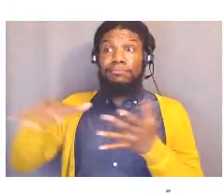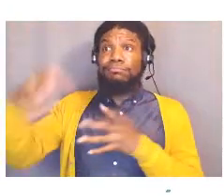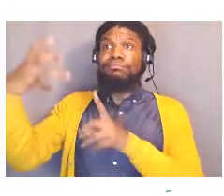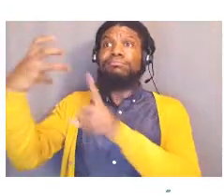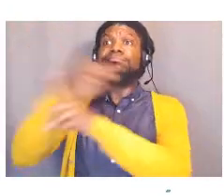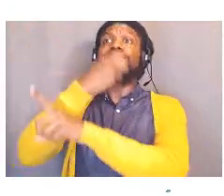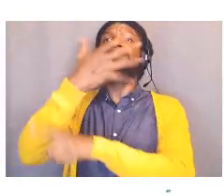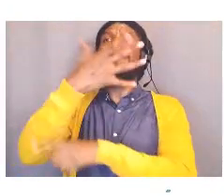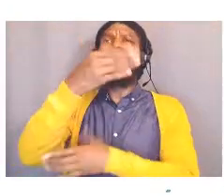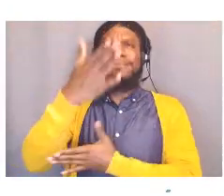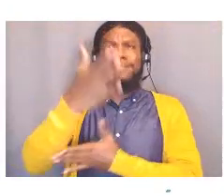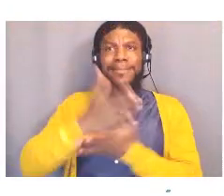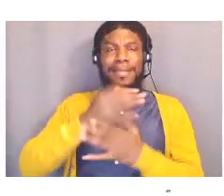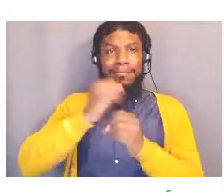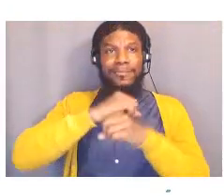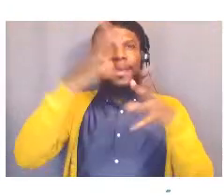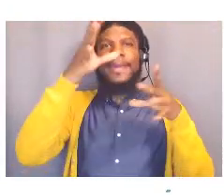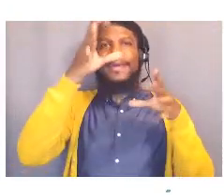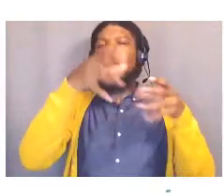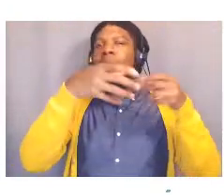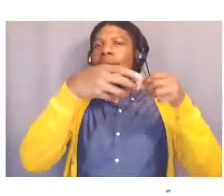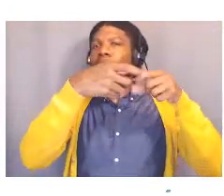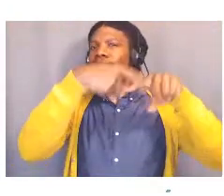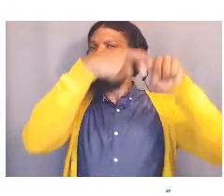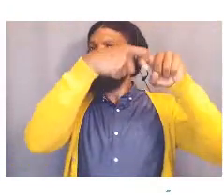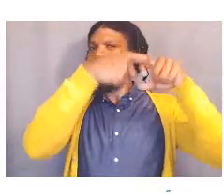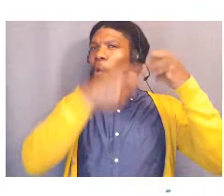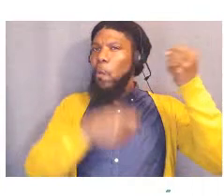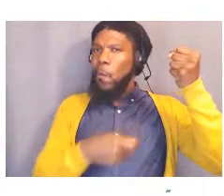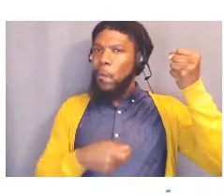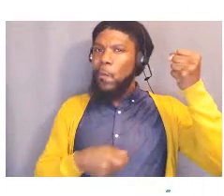deferred. A dream deferred.